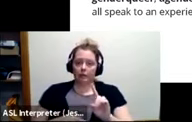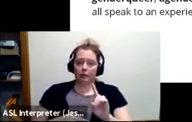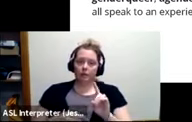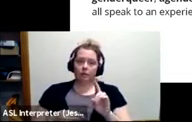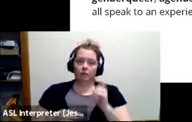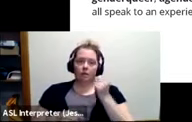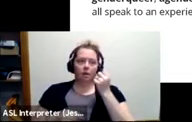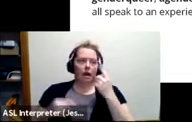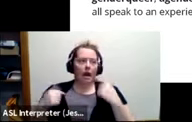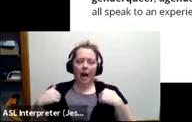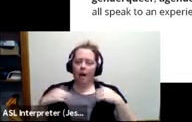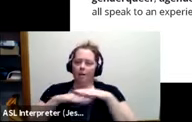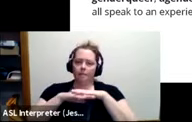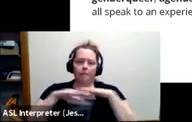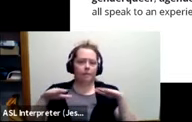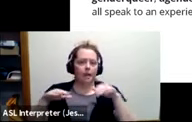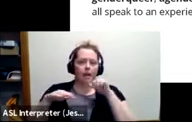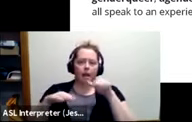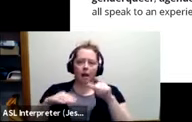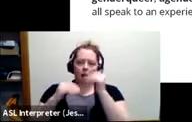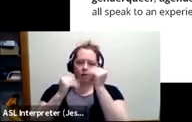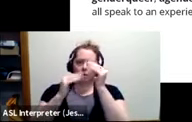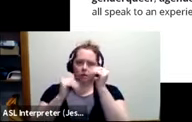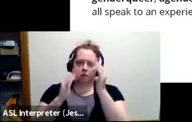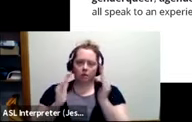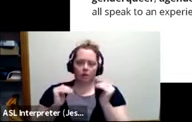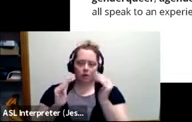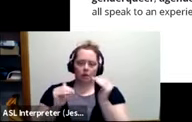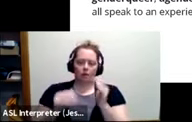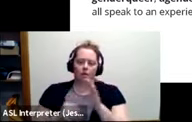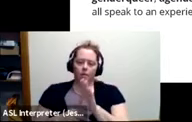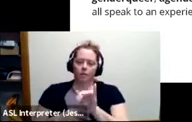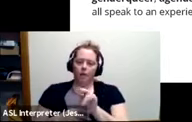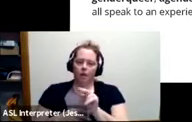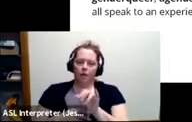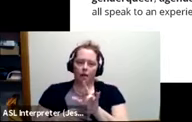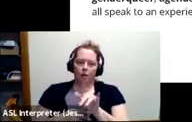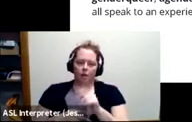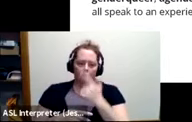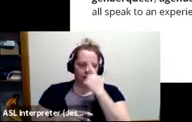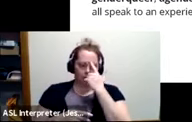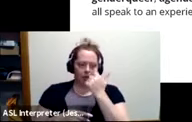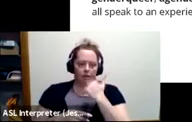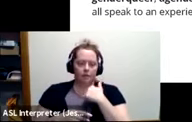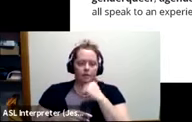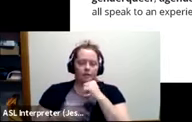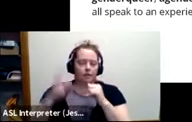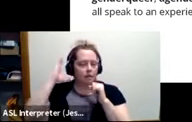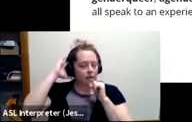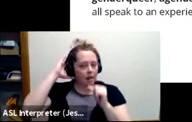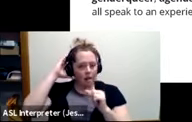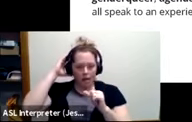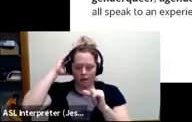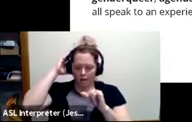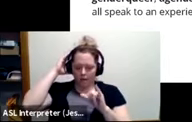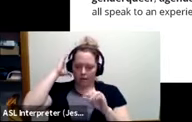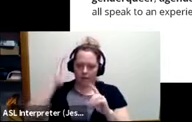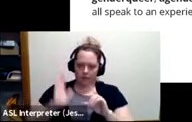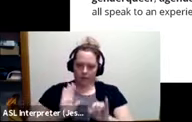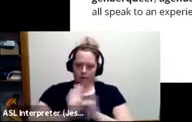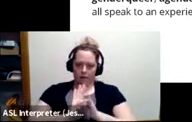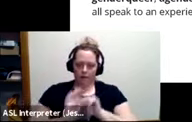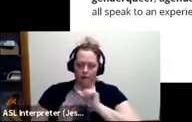fall within the binary. And because I identify as a trans woman, and my identity outside of that,